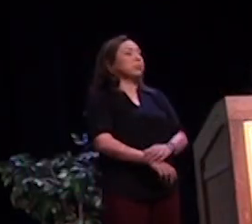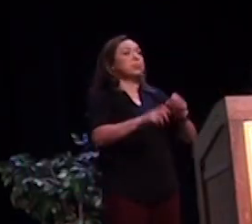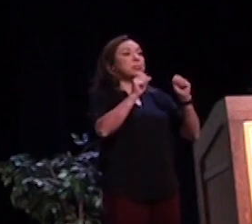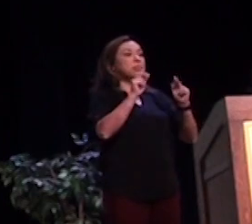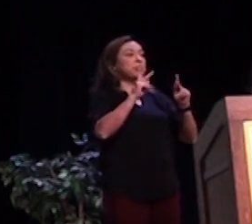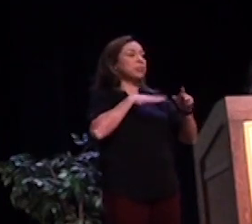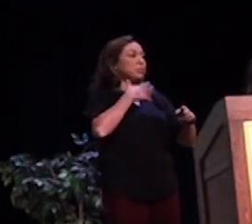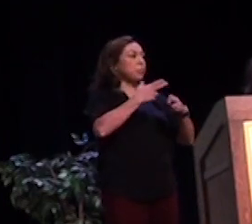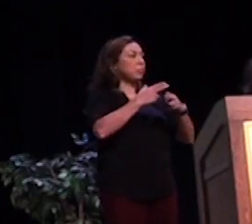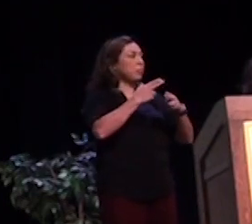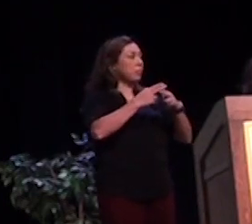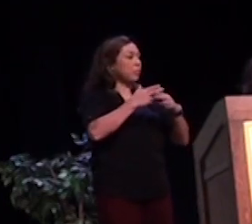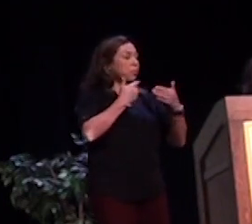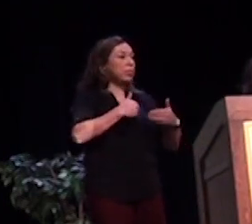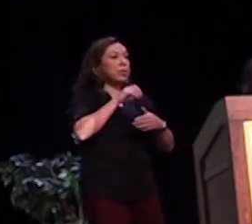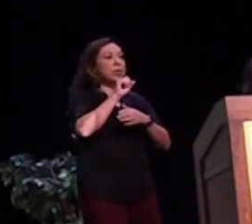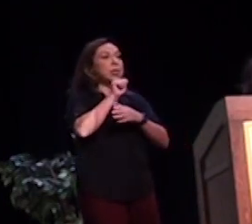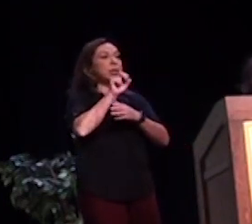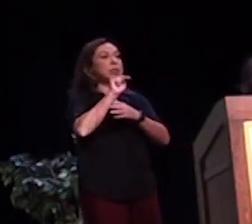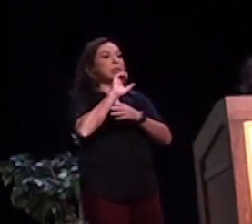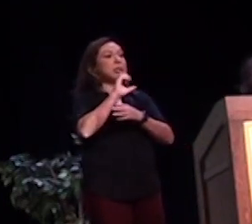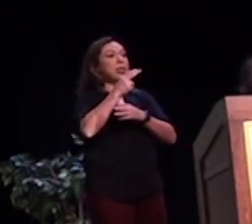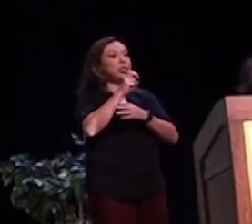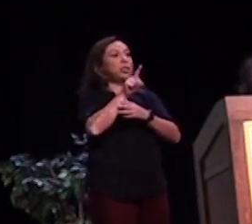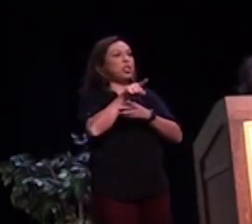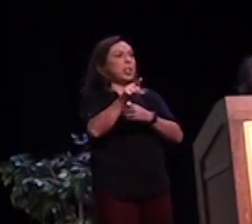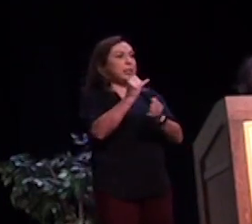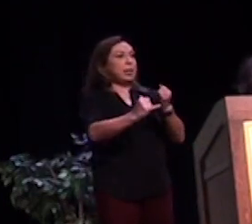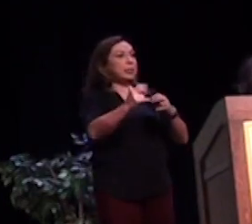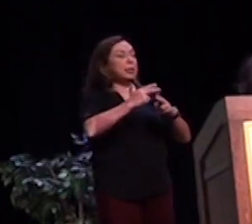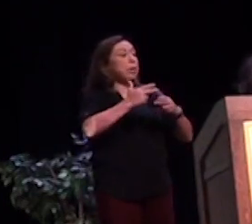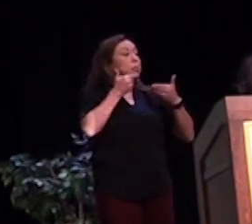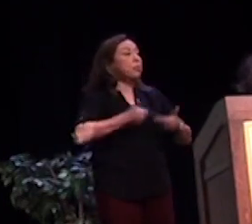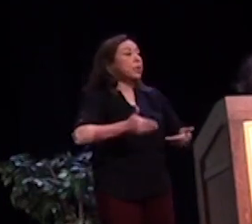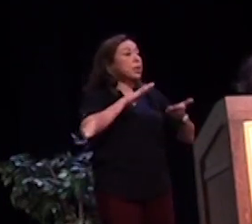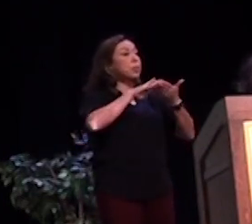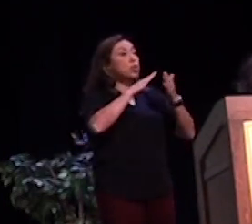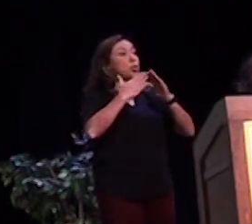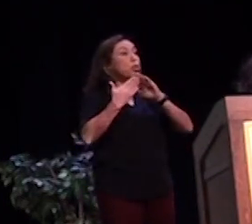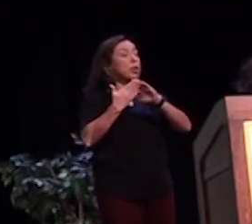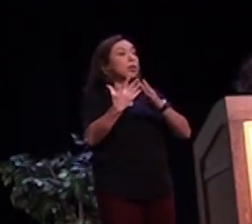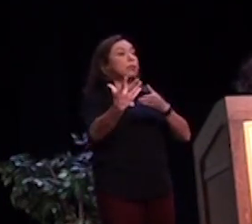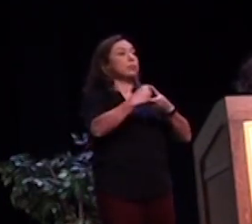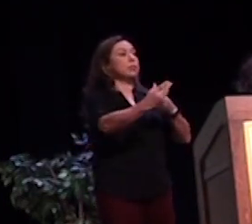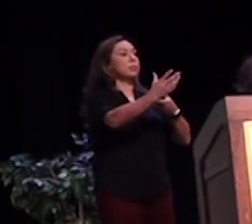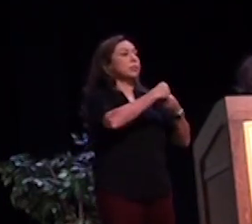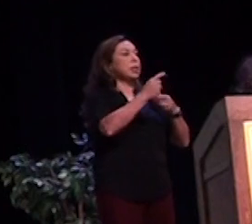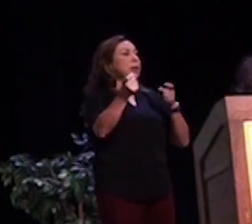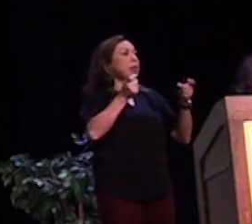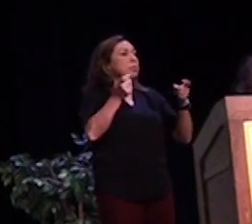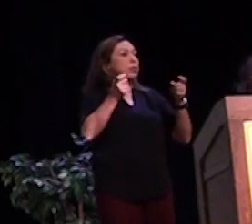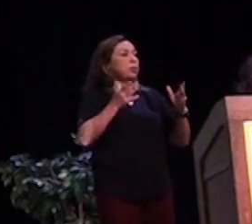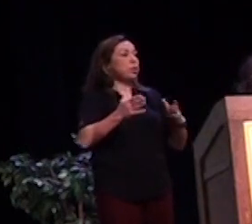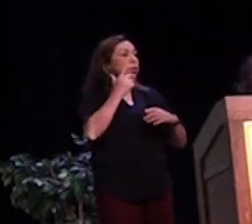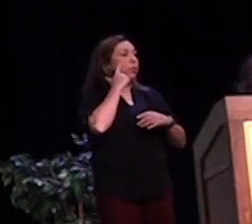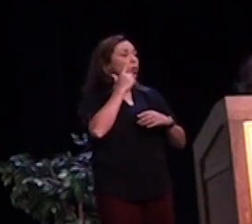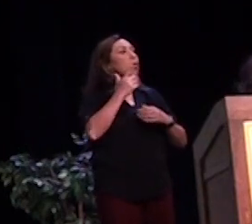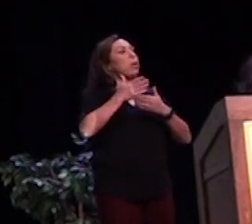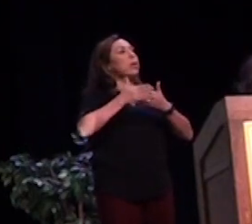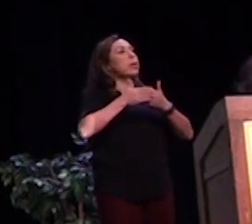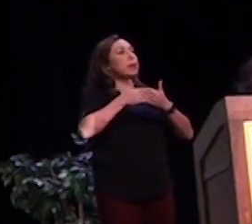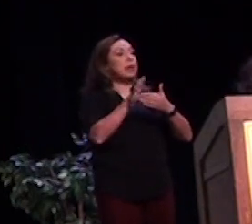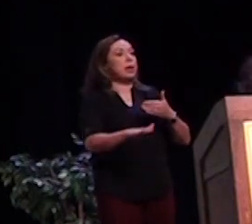My name is Siboney Diaz-Sanchez. I am the Community Engagement Administrator for the Neighborhood